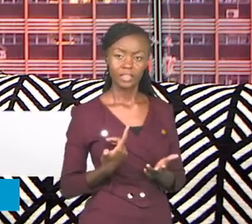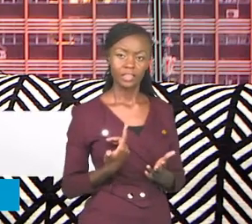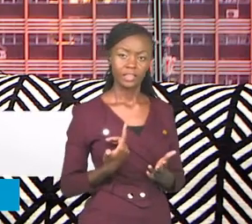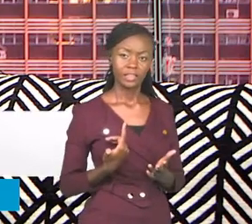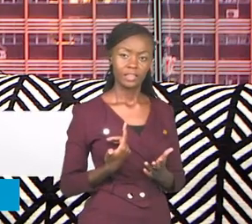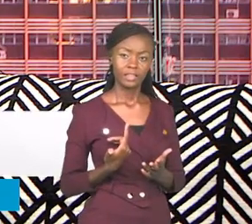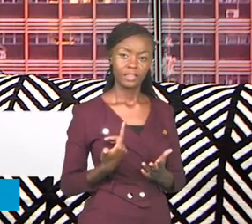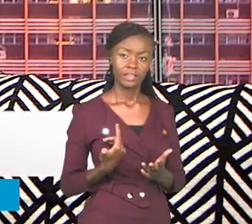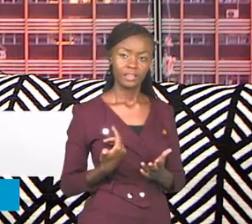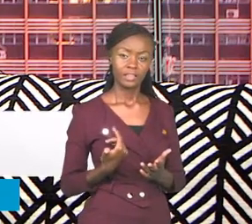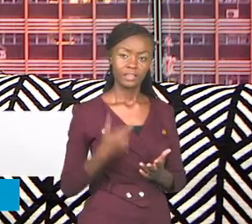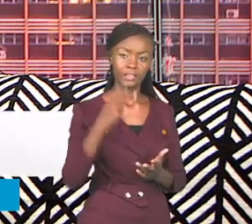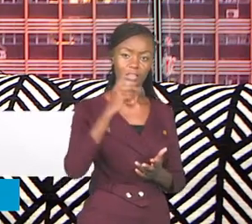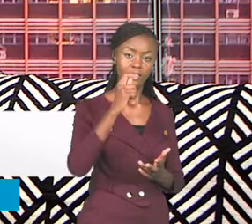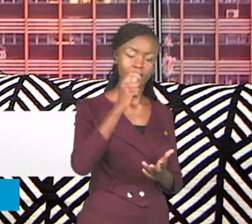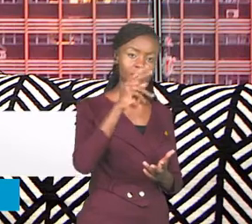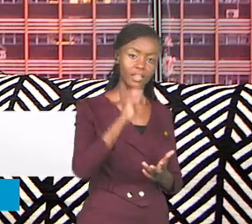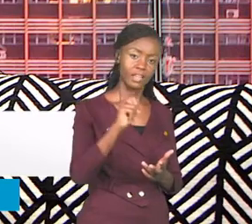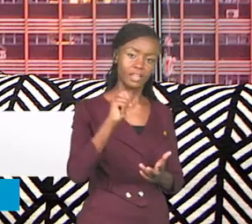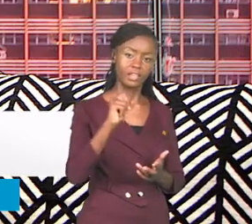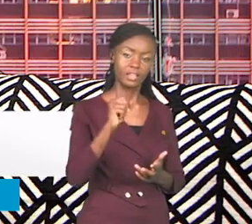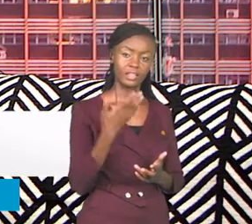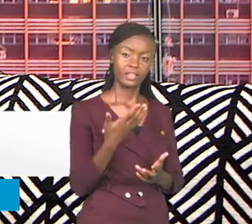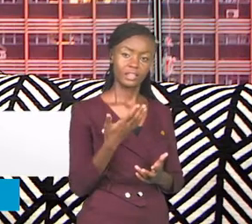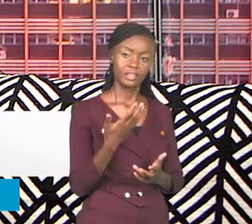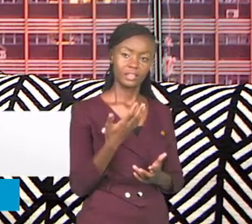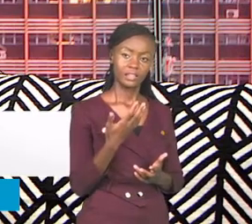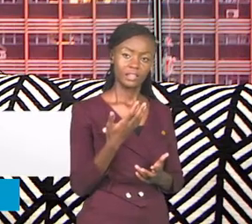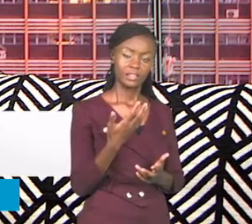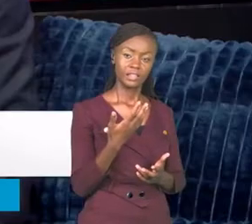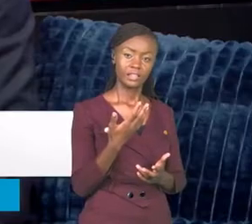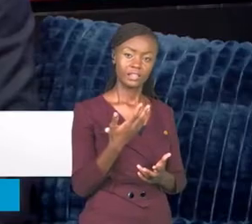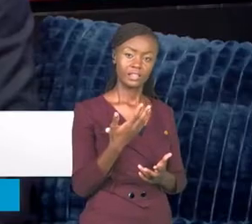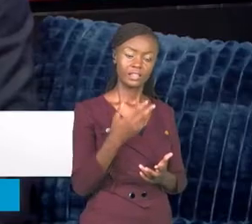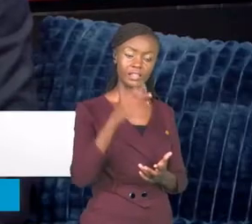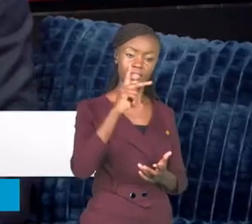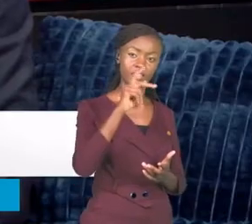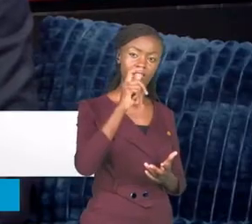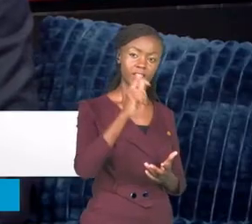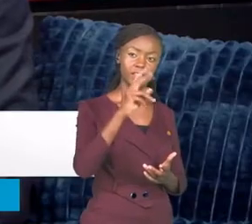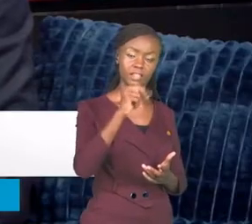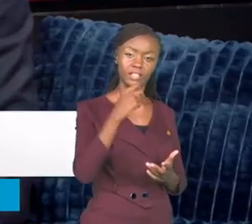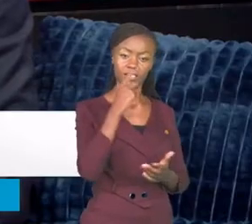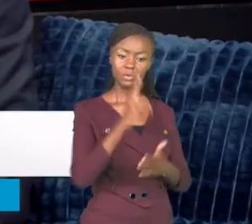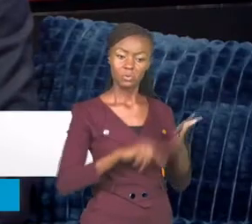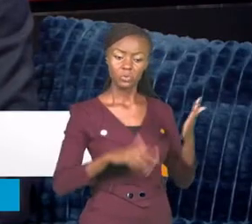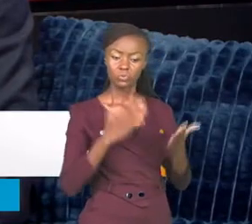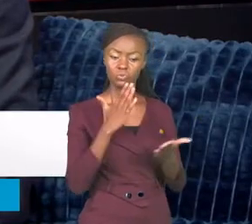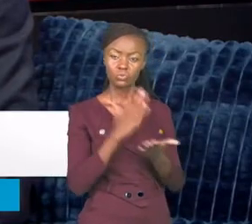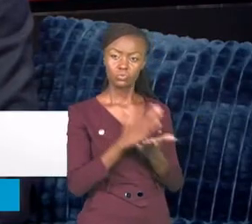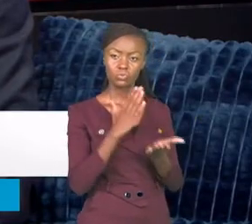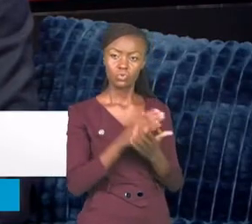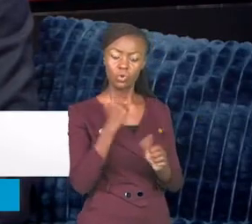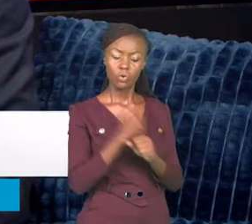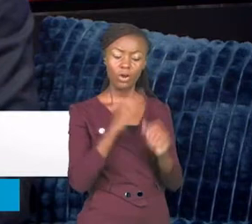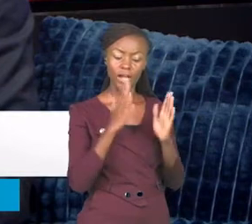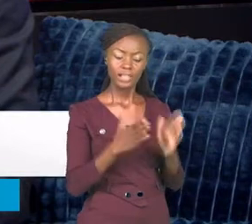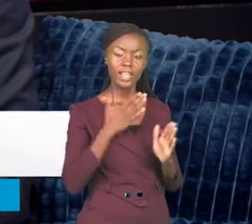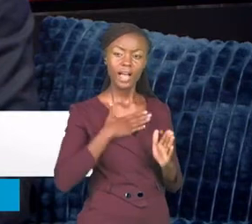this is what, KTN on this on this road, Standard Media Group. They're saying, our staff, we're losing even our staff